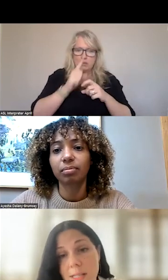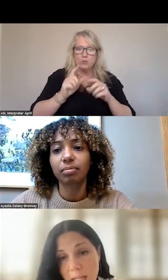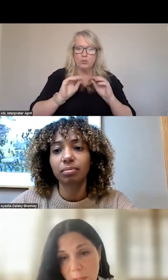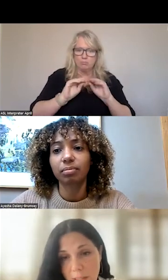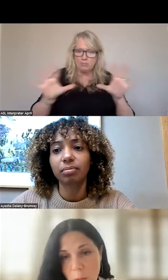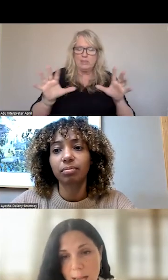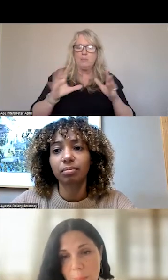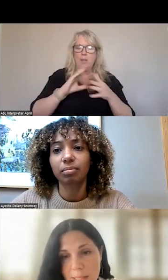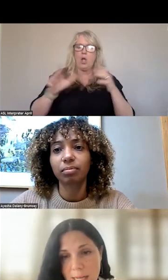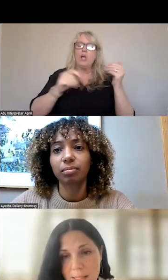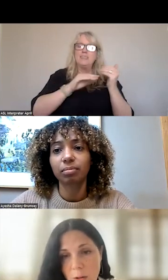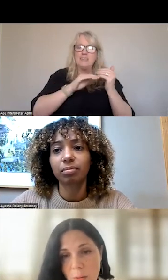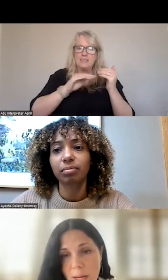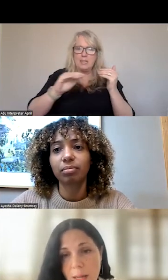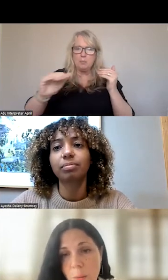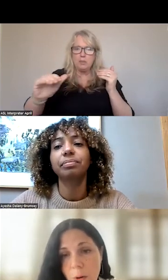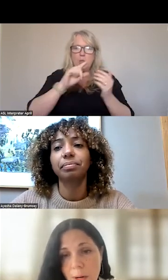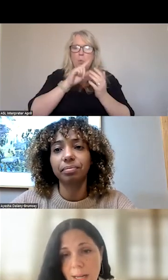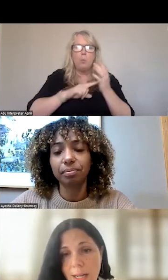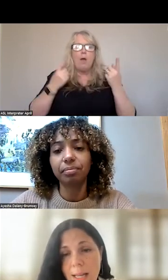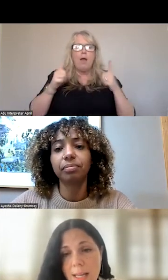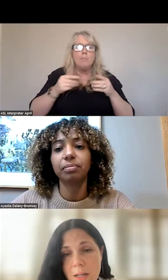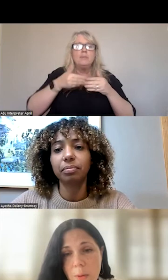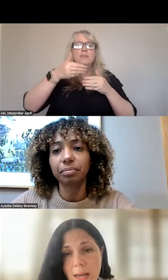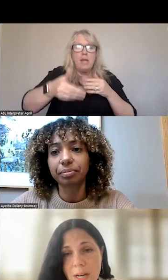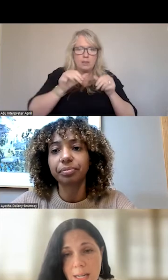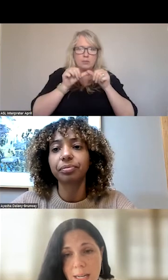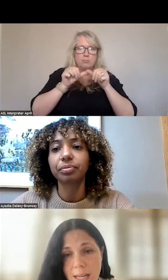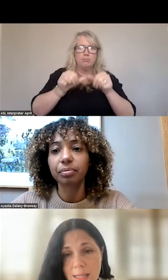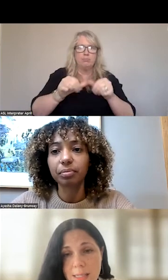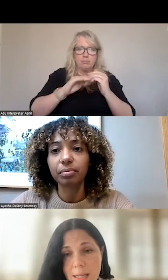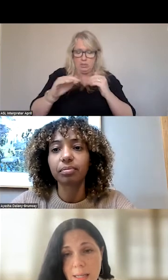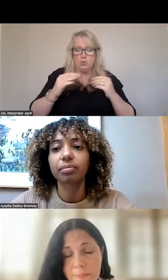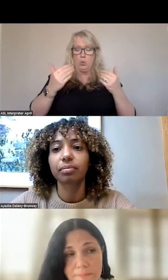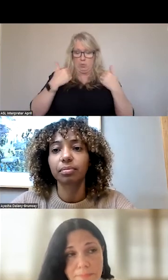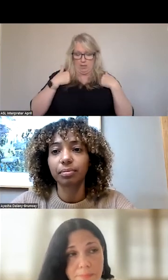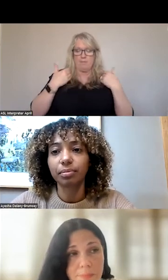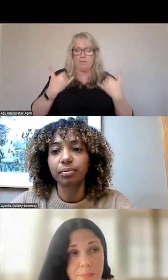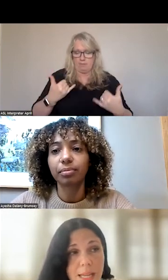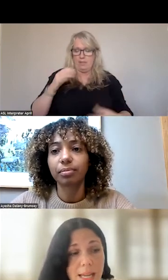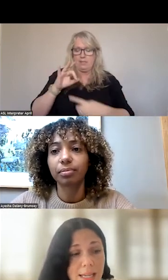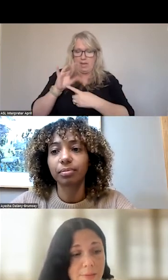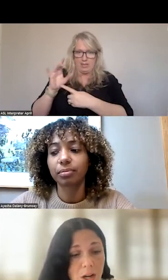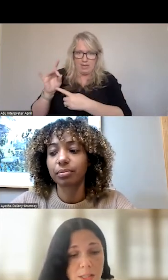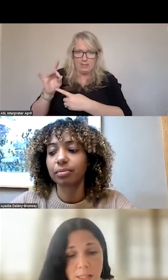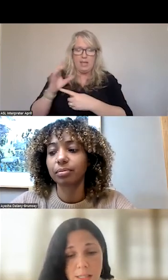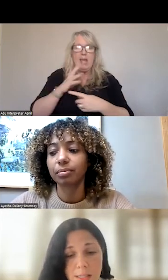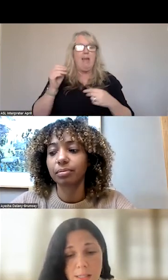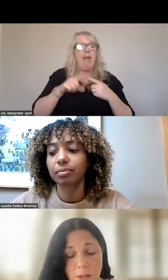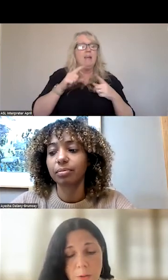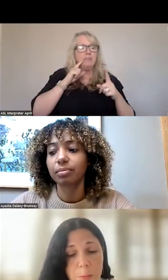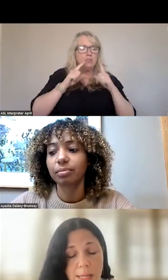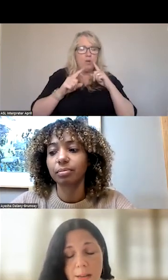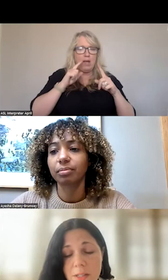on sustainability. What happens next? So I worry, you know, we have 988 and I've talked to